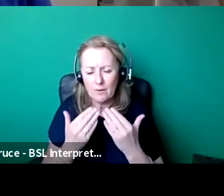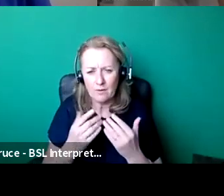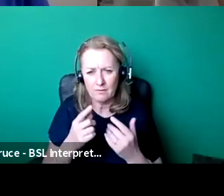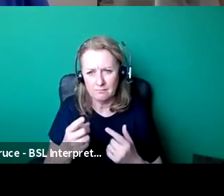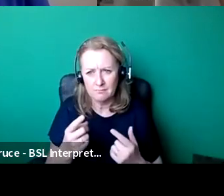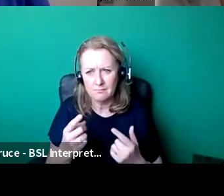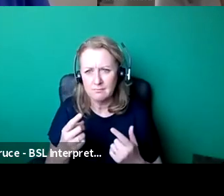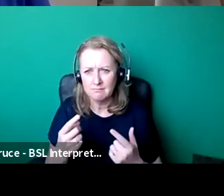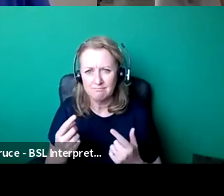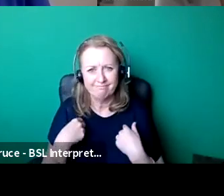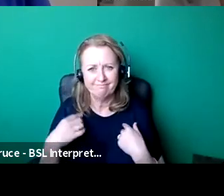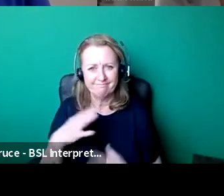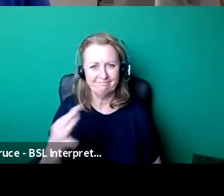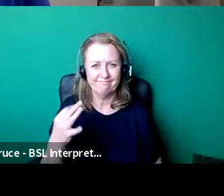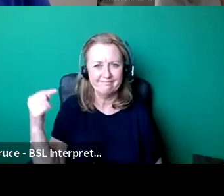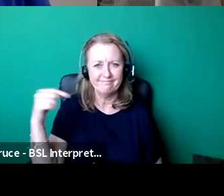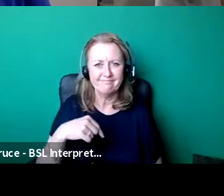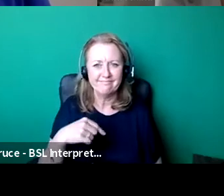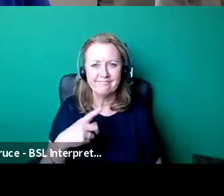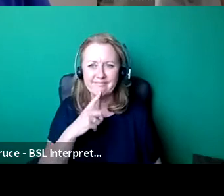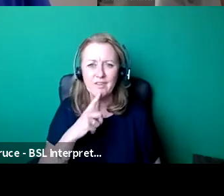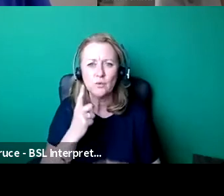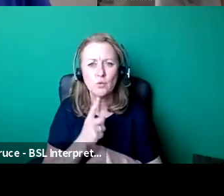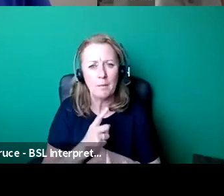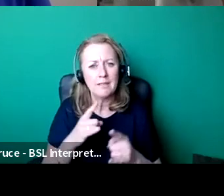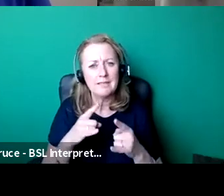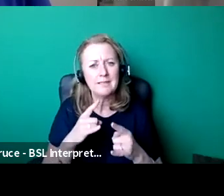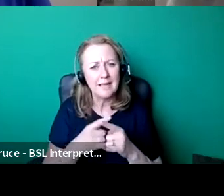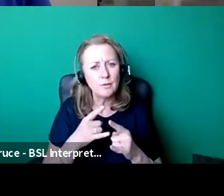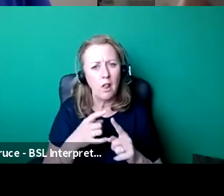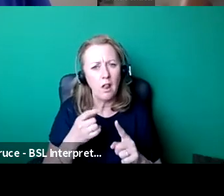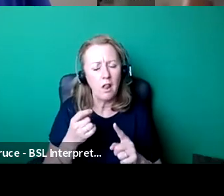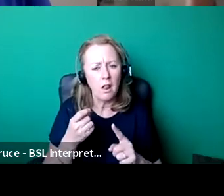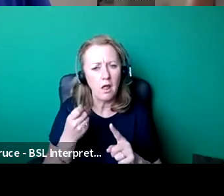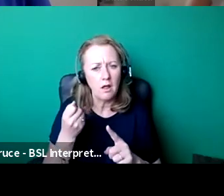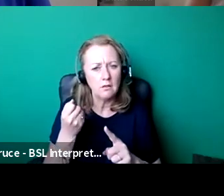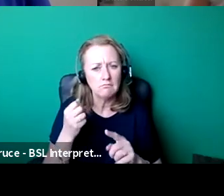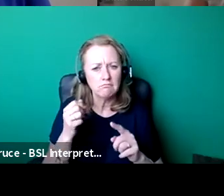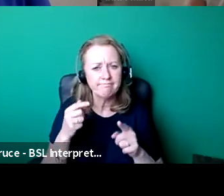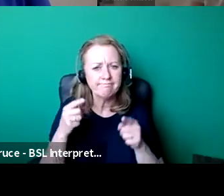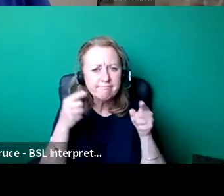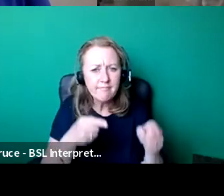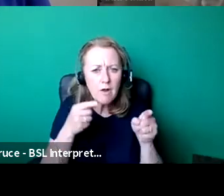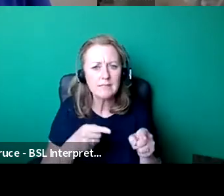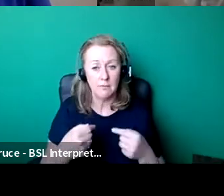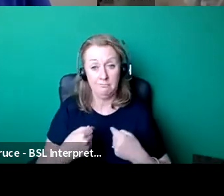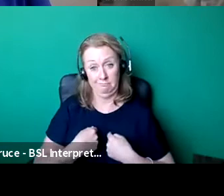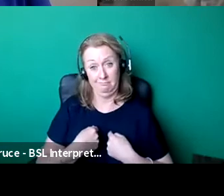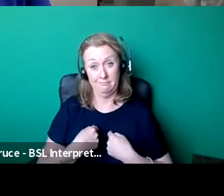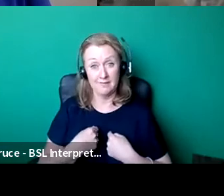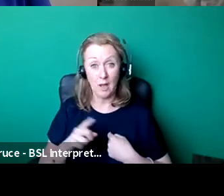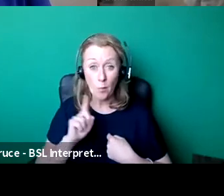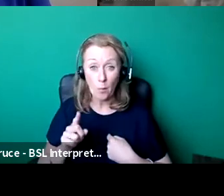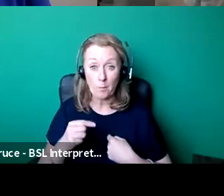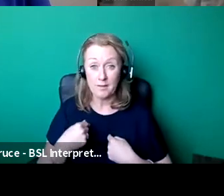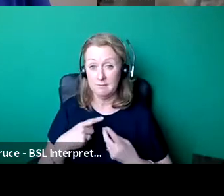Talking about the topic of sexual harassment in Egypt. So me as a woman and also a journalist, I